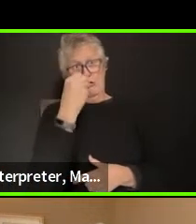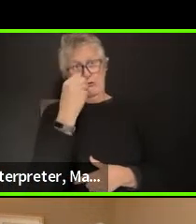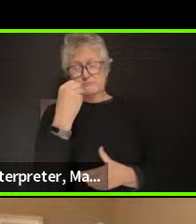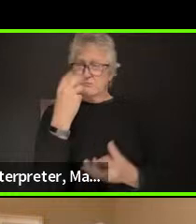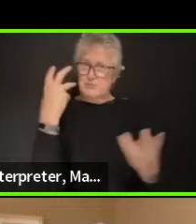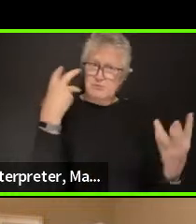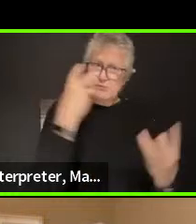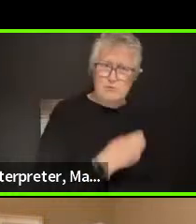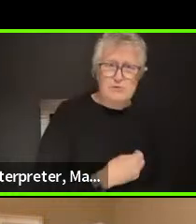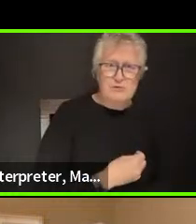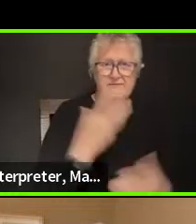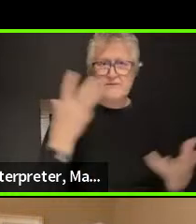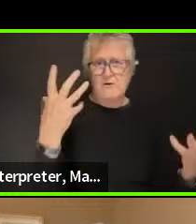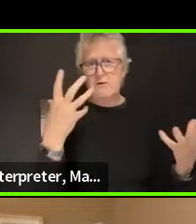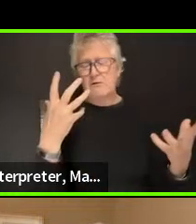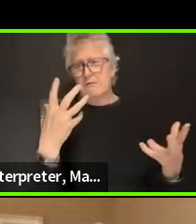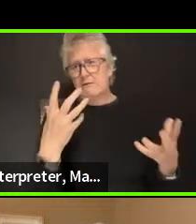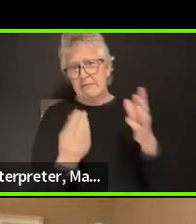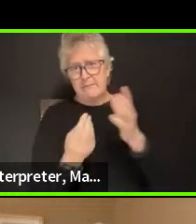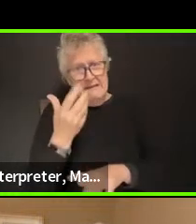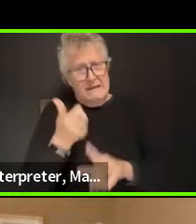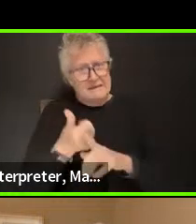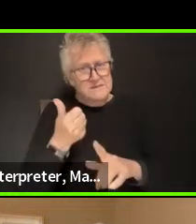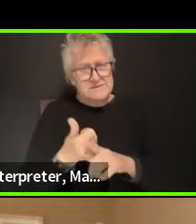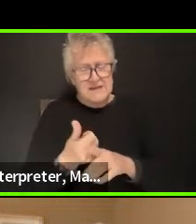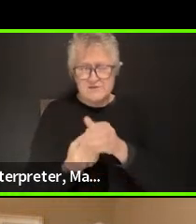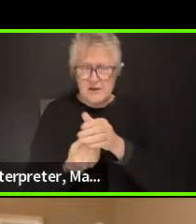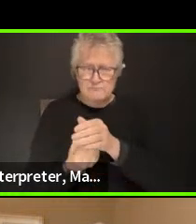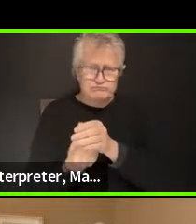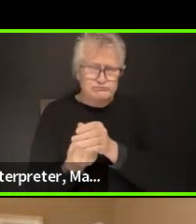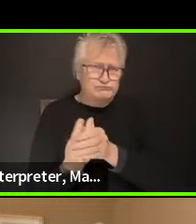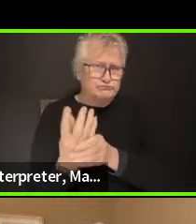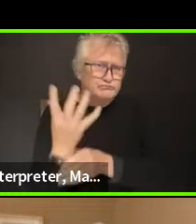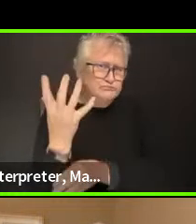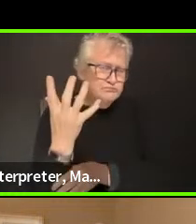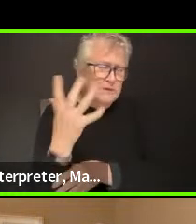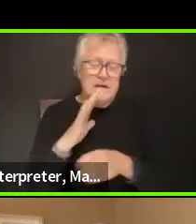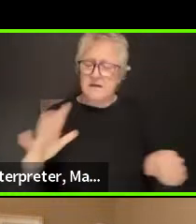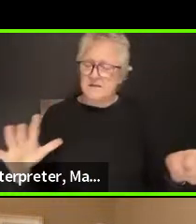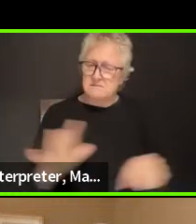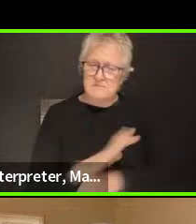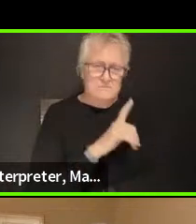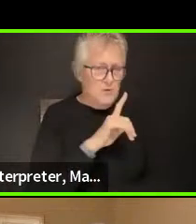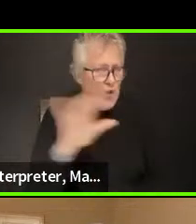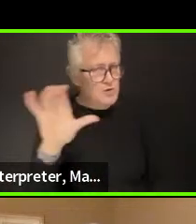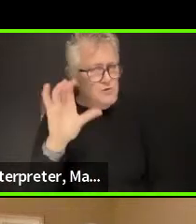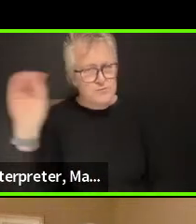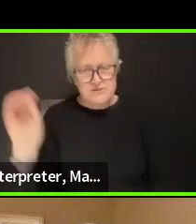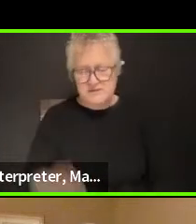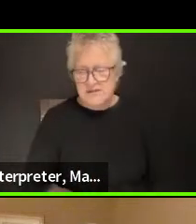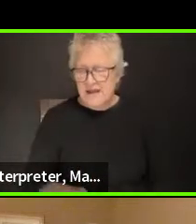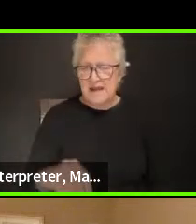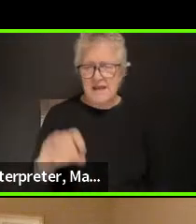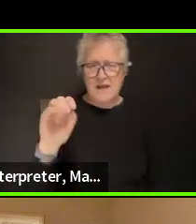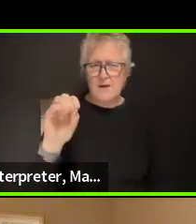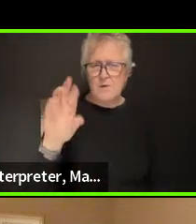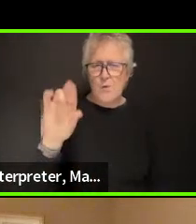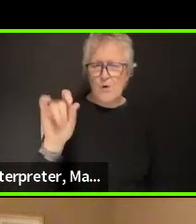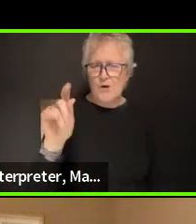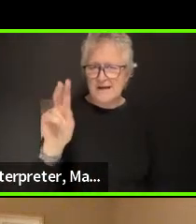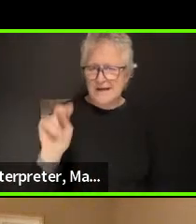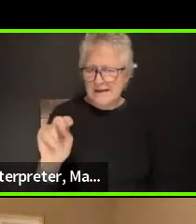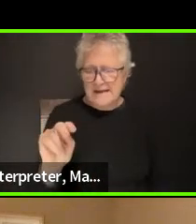huge and green, and everything is completely organic, and they taste delicious. So highly recommend it. It's named Garden.